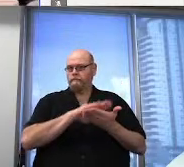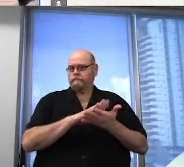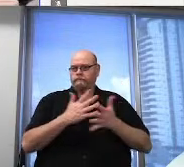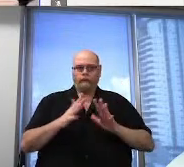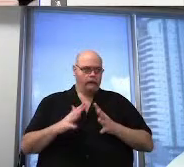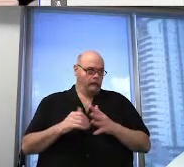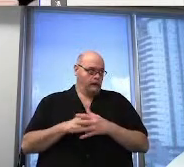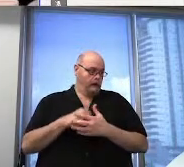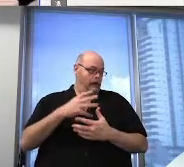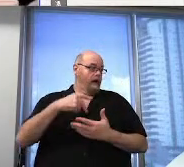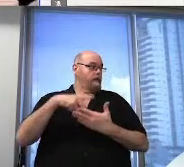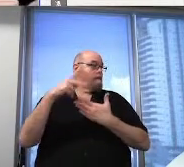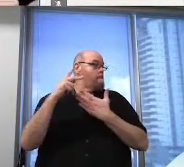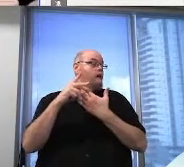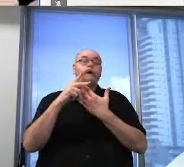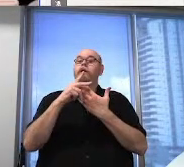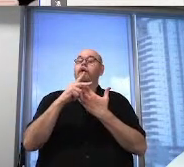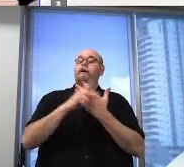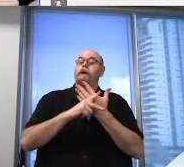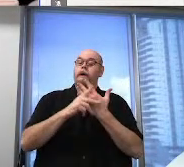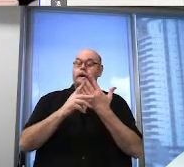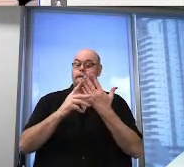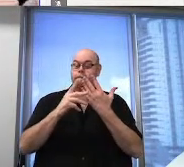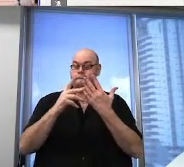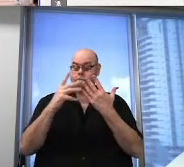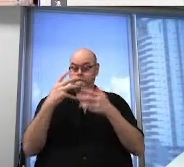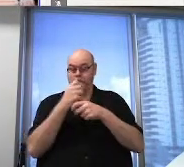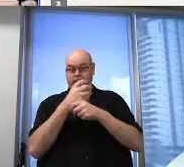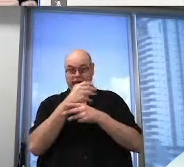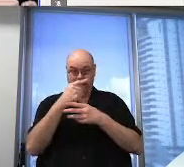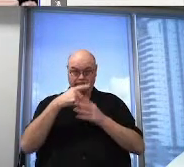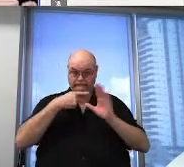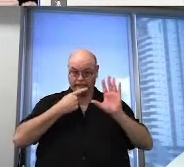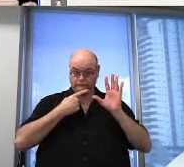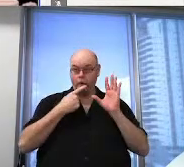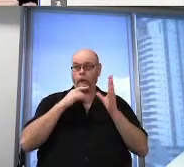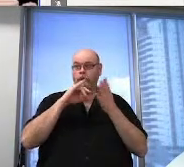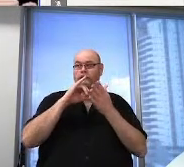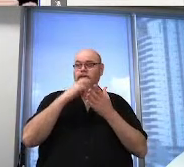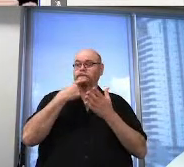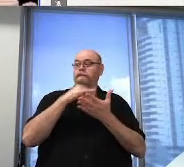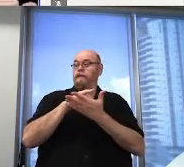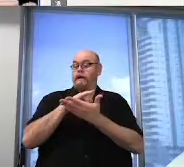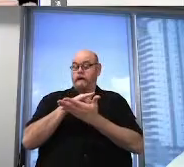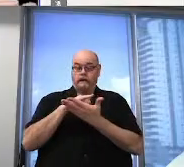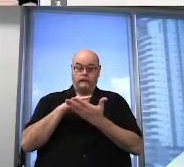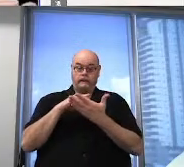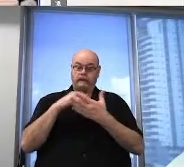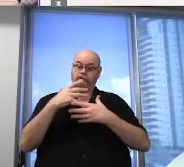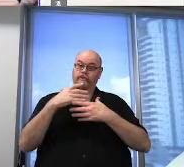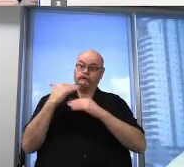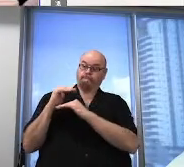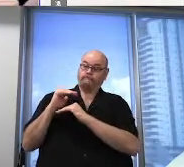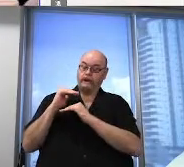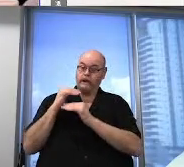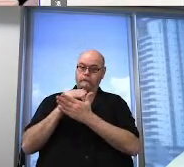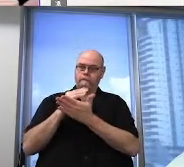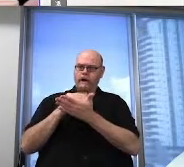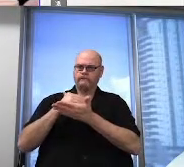the program brief and your testimony indicates that even under the constrained budget, you're